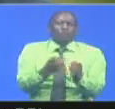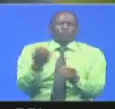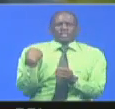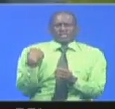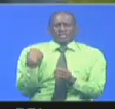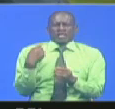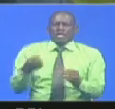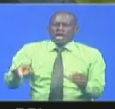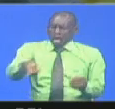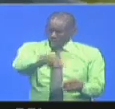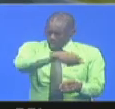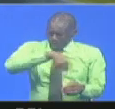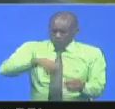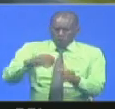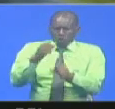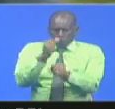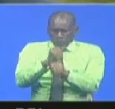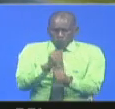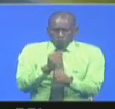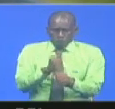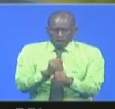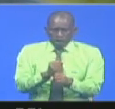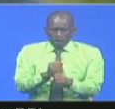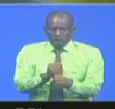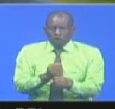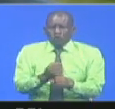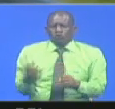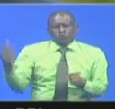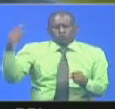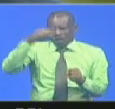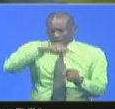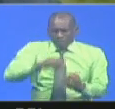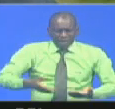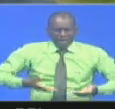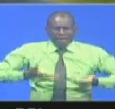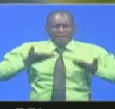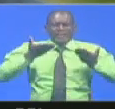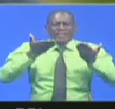work was to come and present,